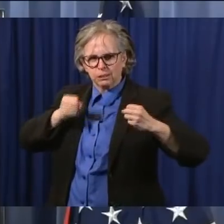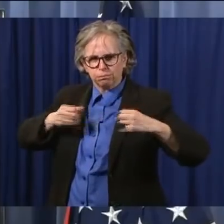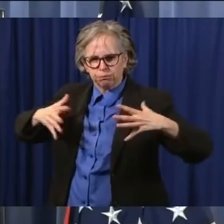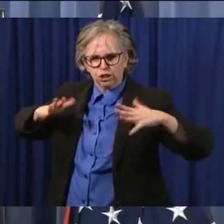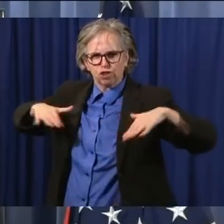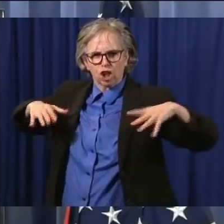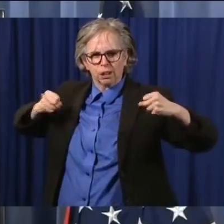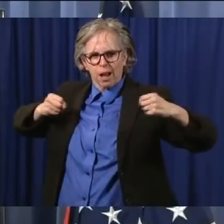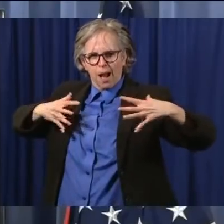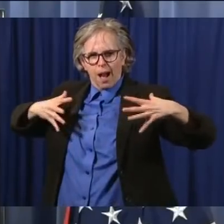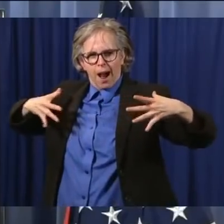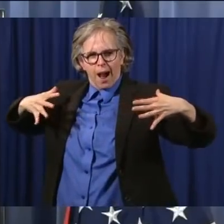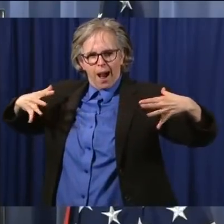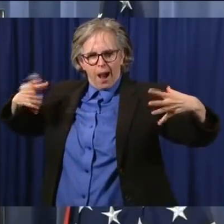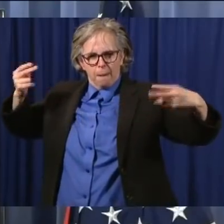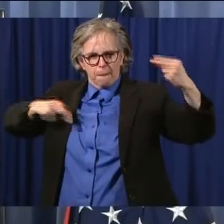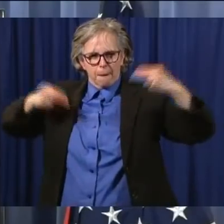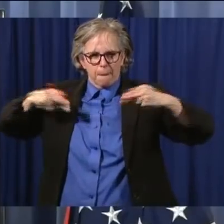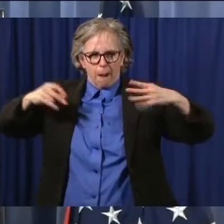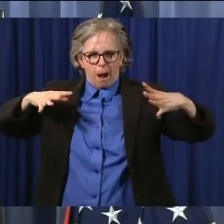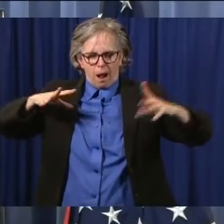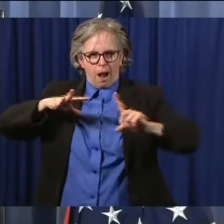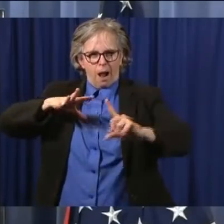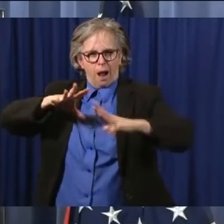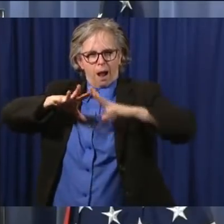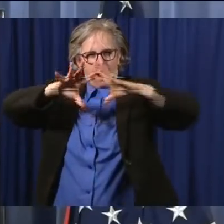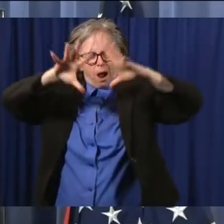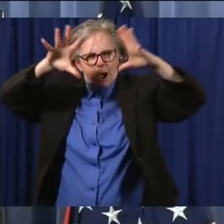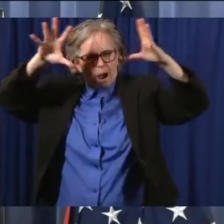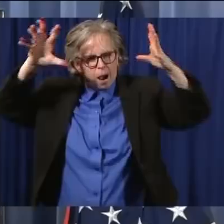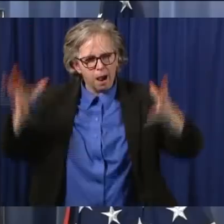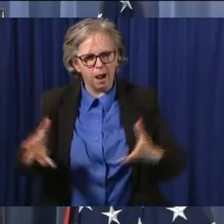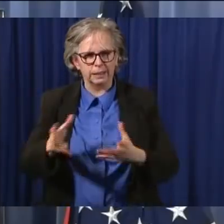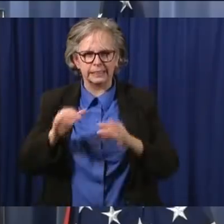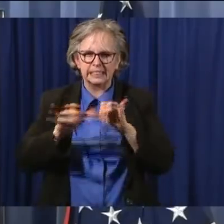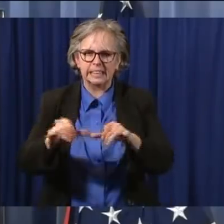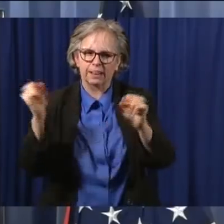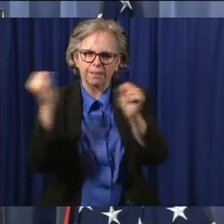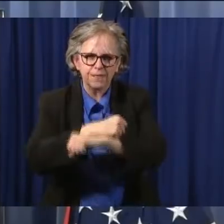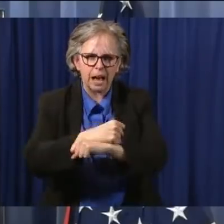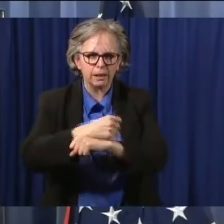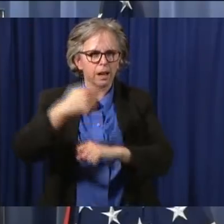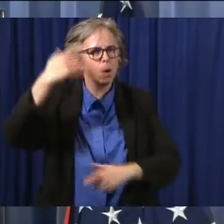have to think about that when we say stay in the fight. You got to think about who you're fighting for.